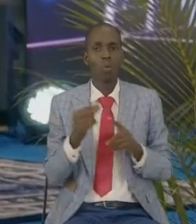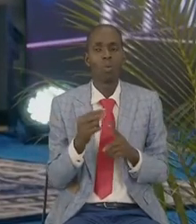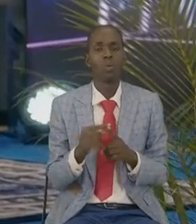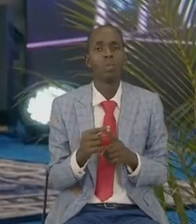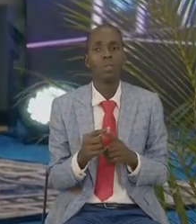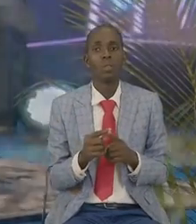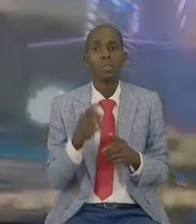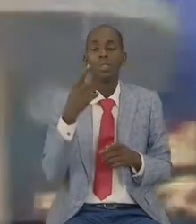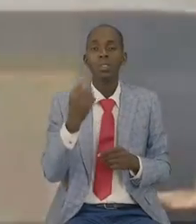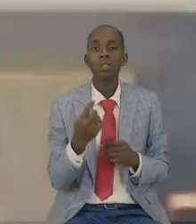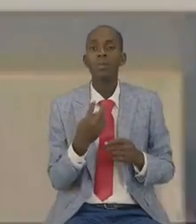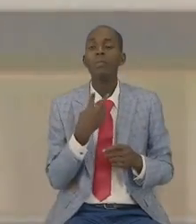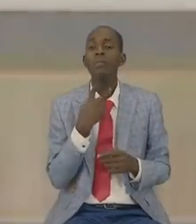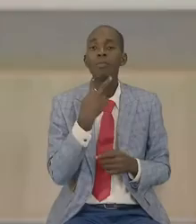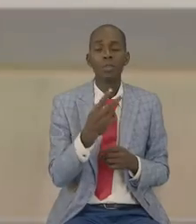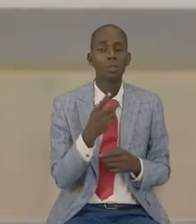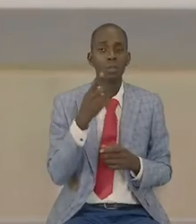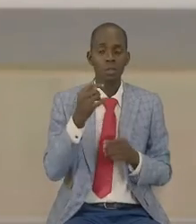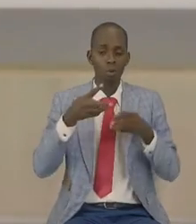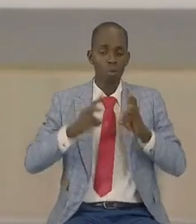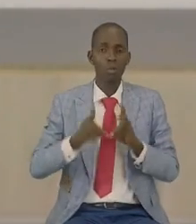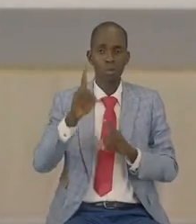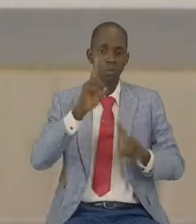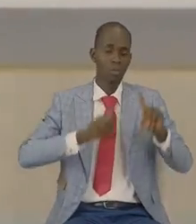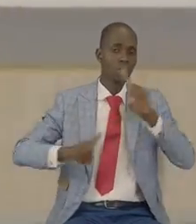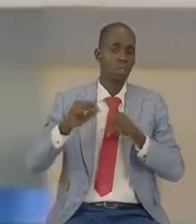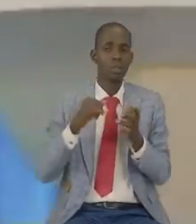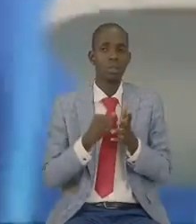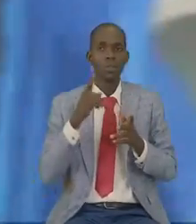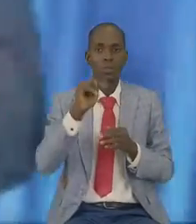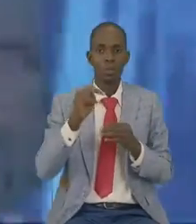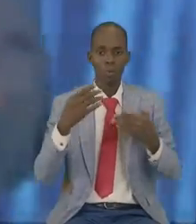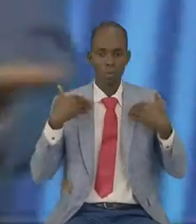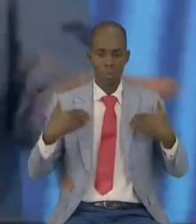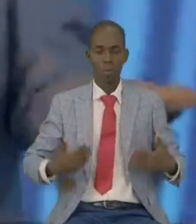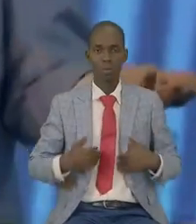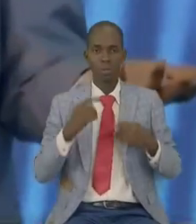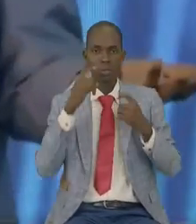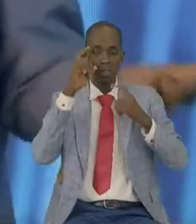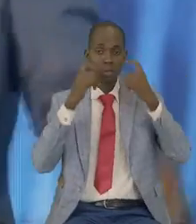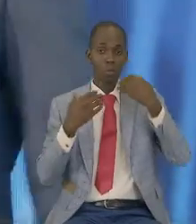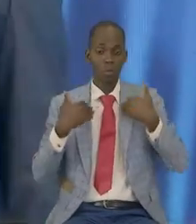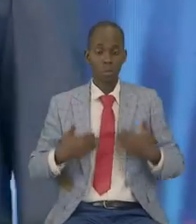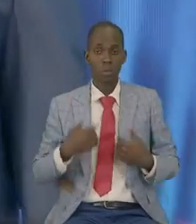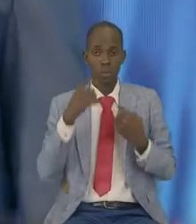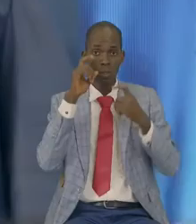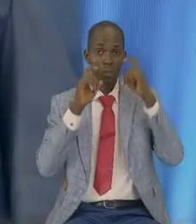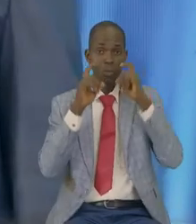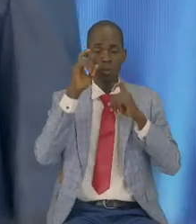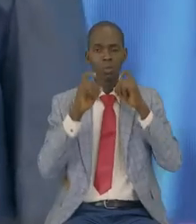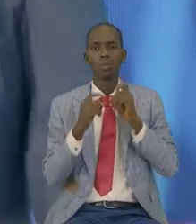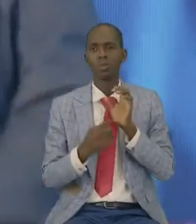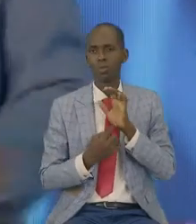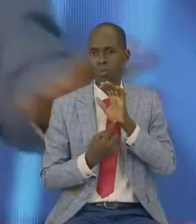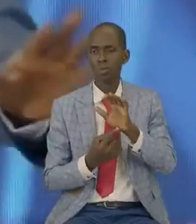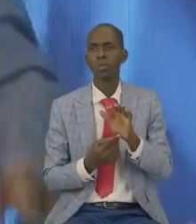the attitude, the look, the body language. As they came to Moses, you could tell how they really